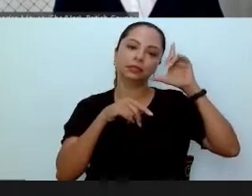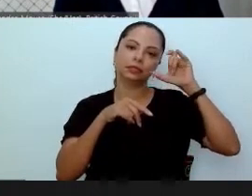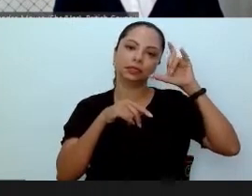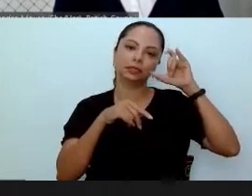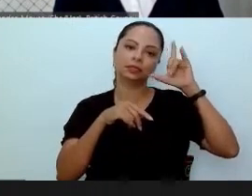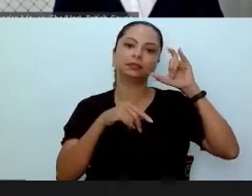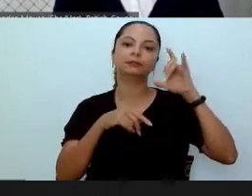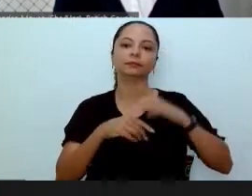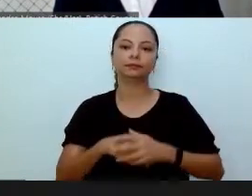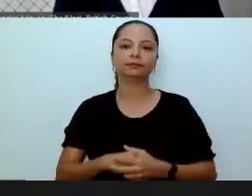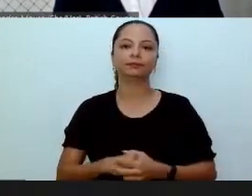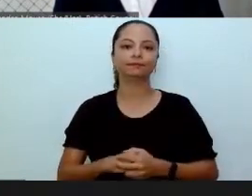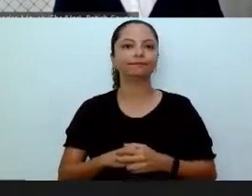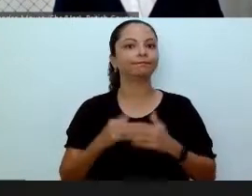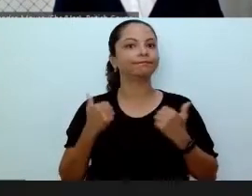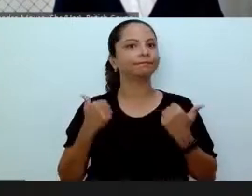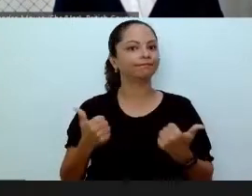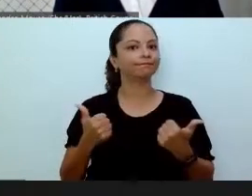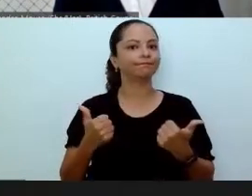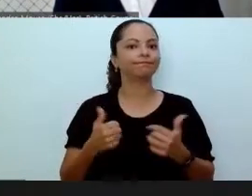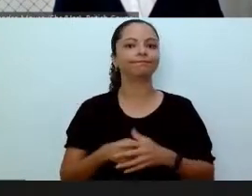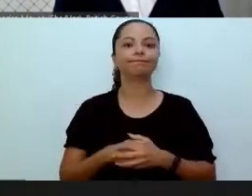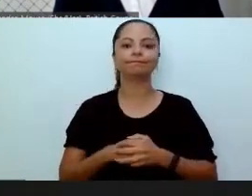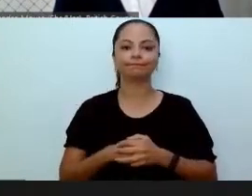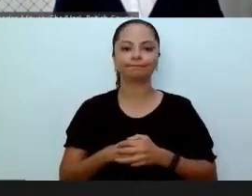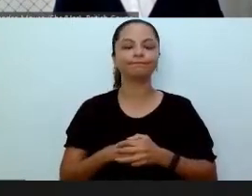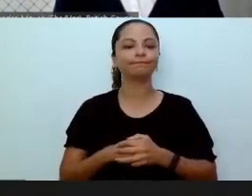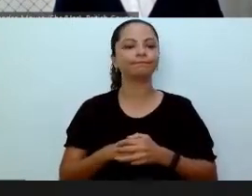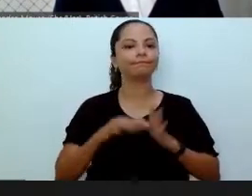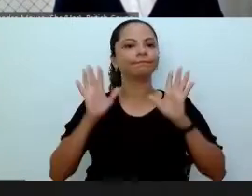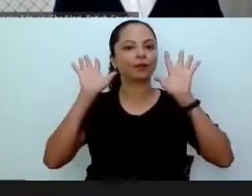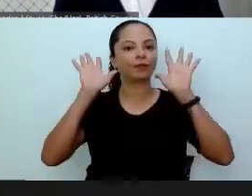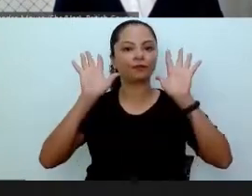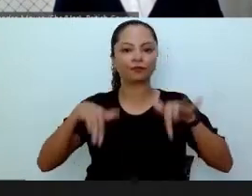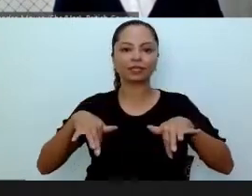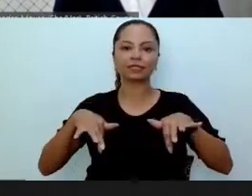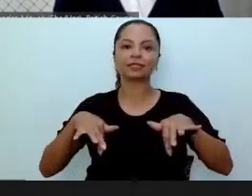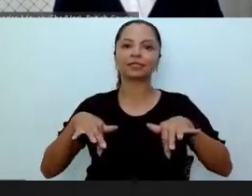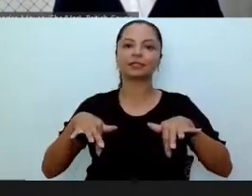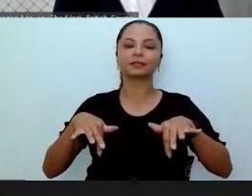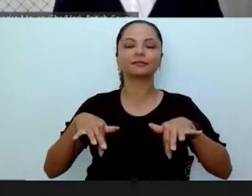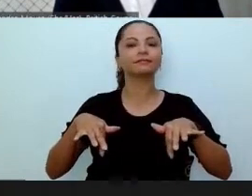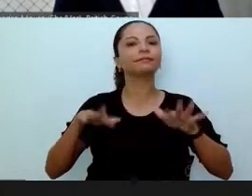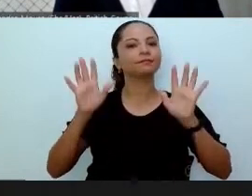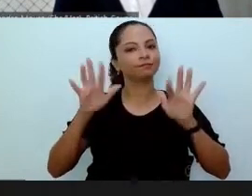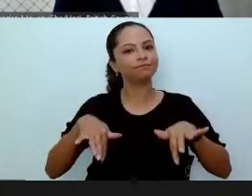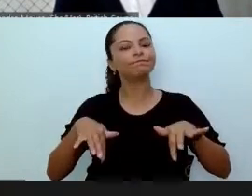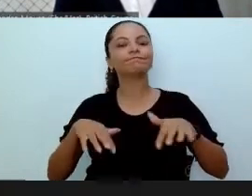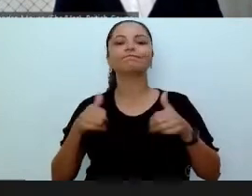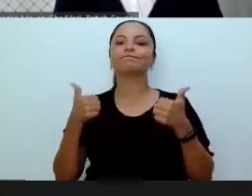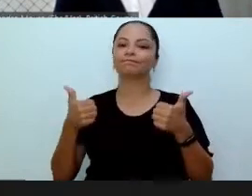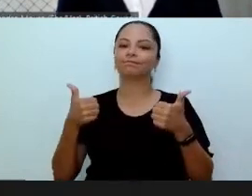All right. So I guess that's it, Graham. Yeah, if anybody would like to